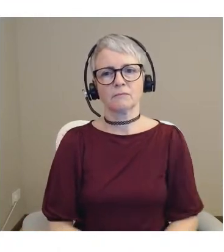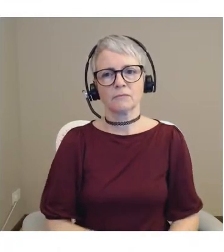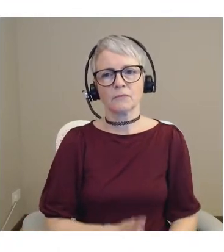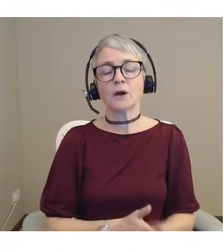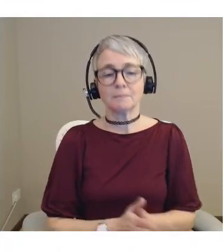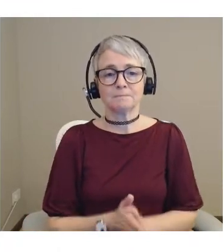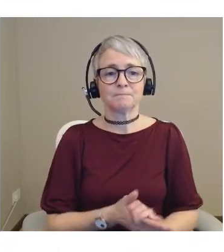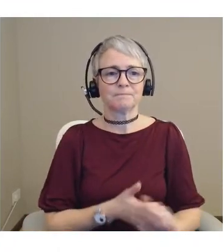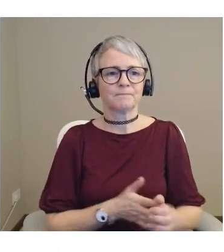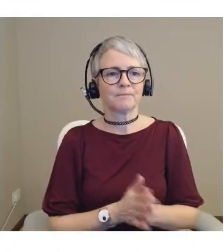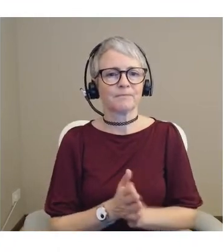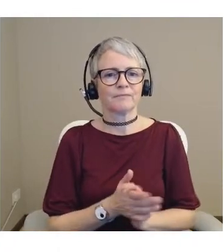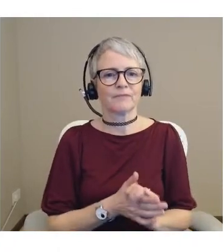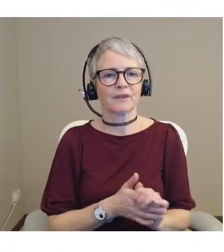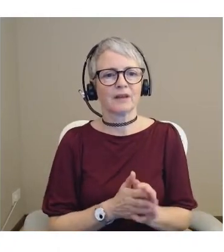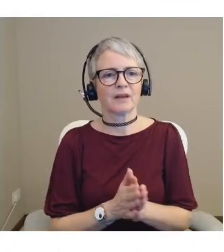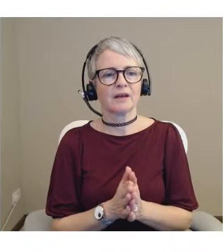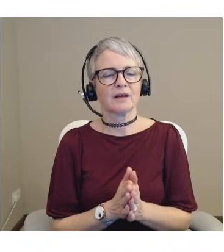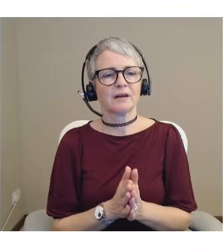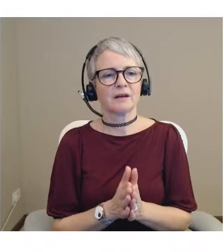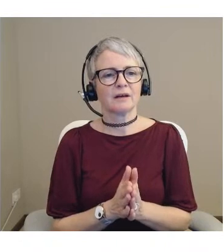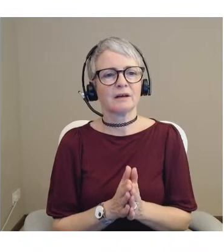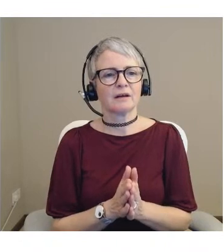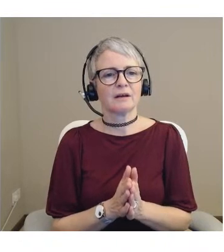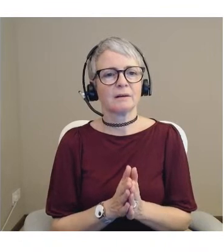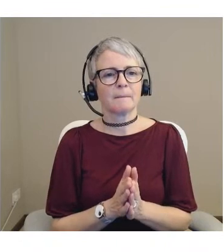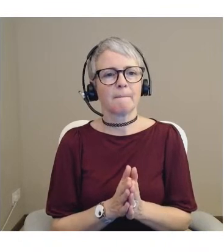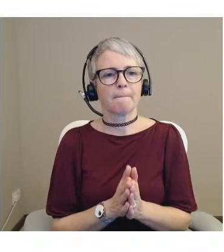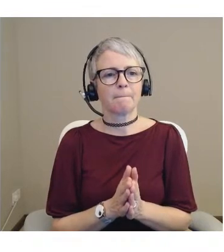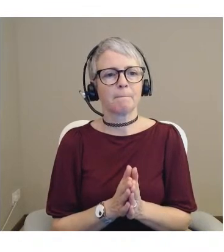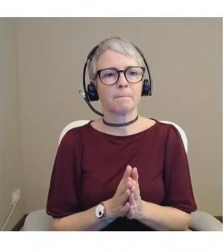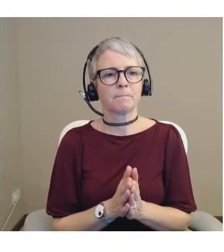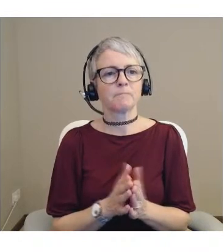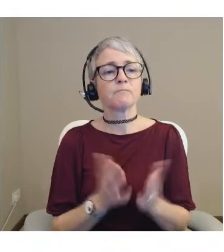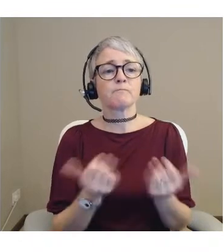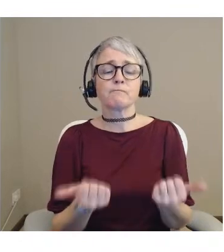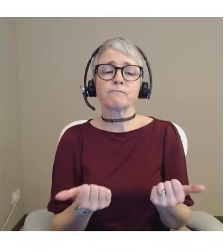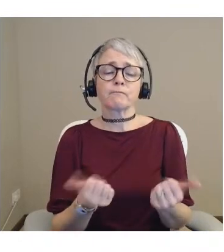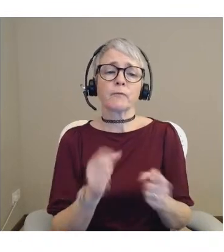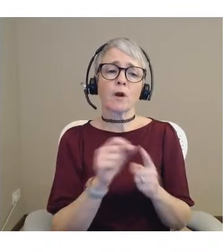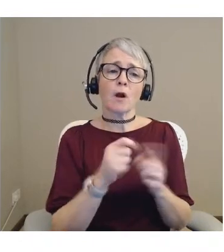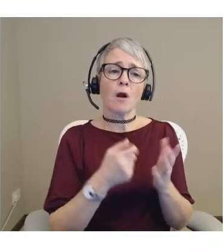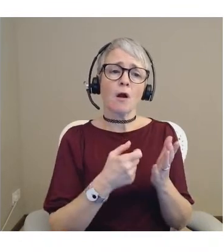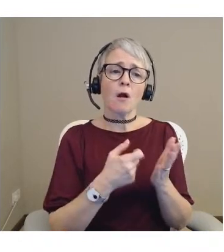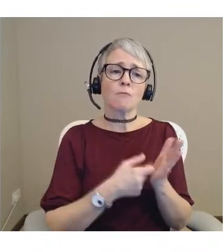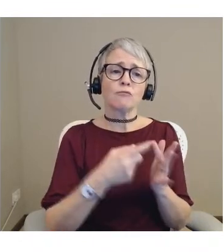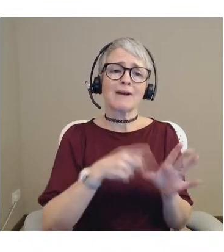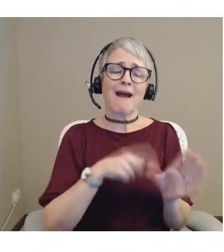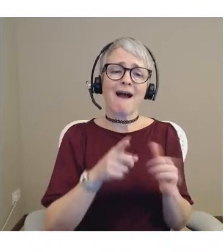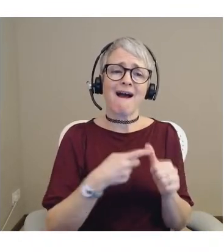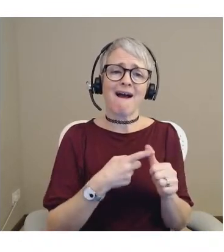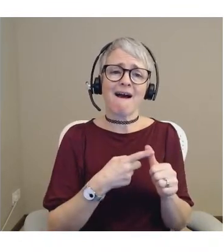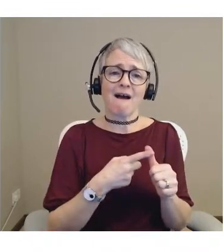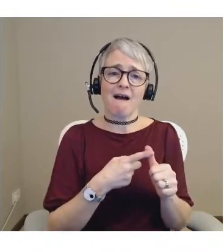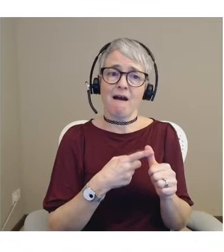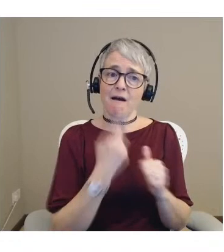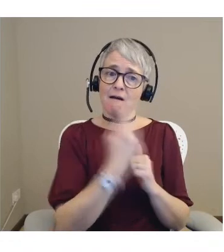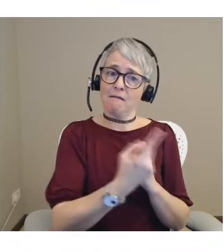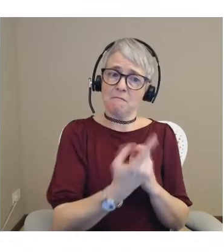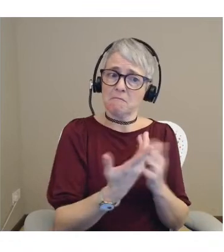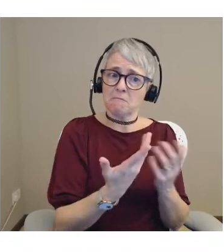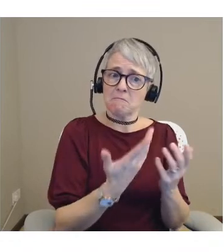sort of journey with these things. So Priya, just back to you. What was your take on the project and